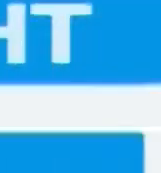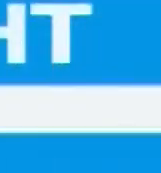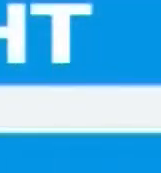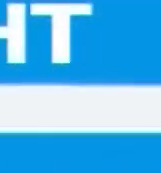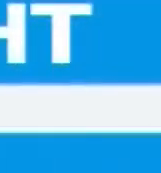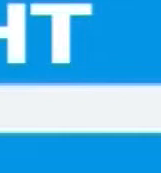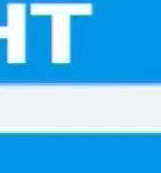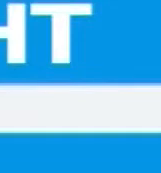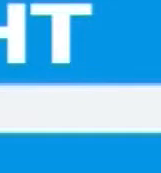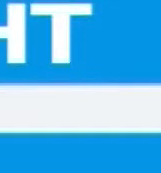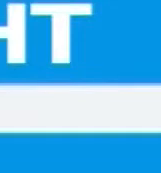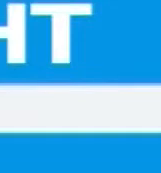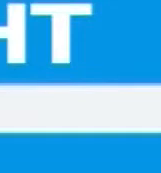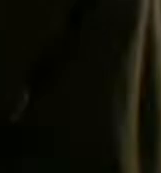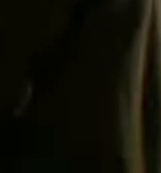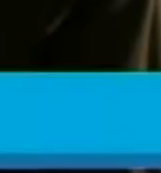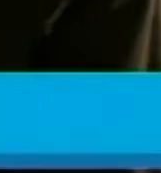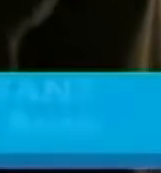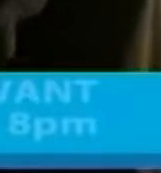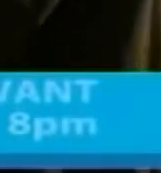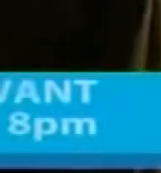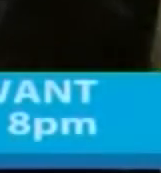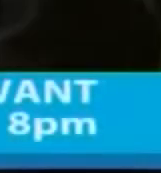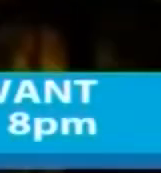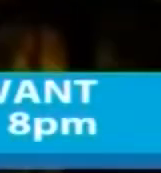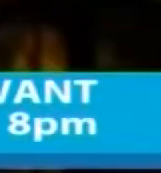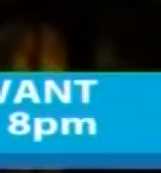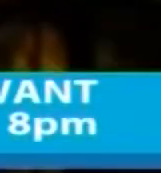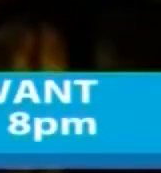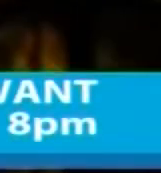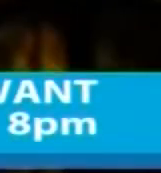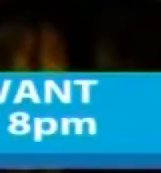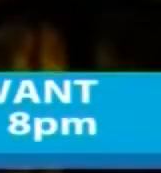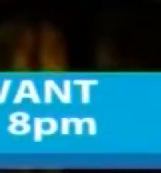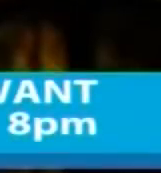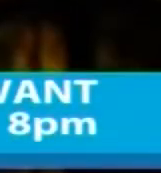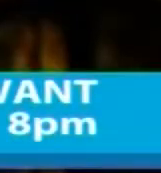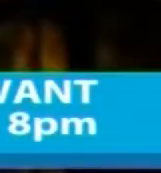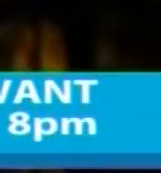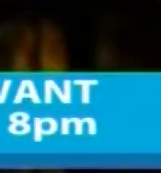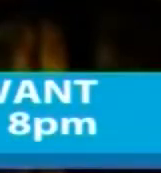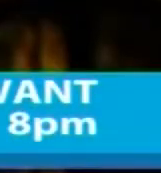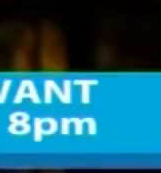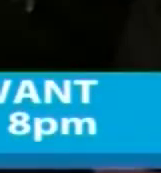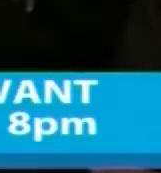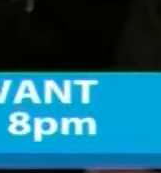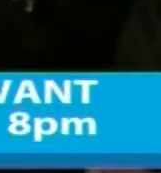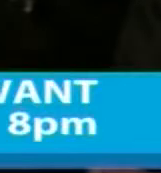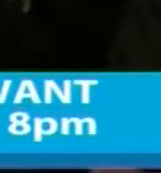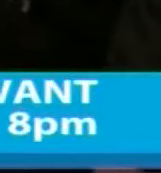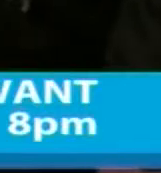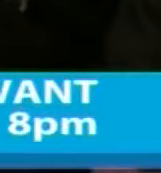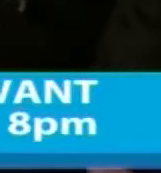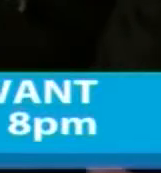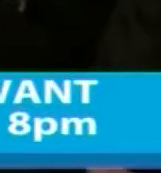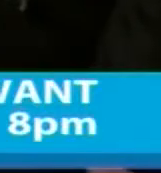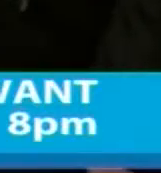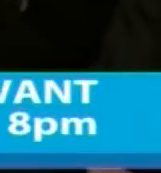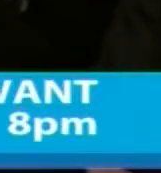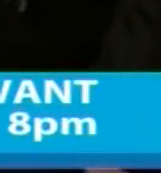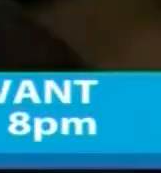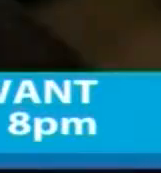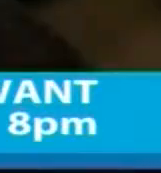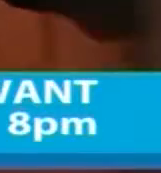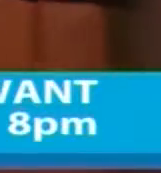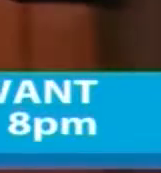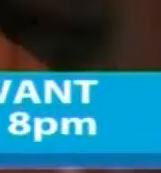Tonight on KBC Channel 1. There's nothing in that woman's grave. I was here on the day of the burial. It's only Mr. David's remains that